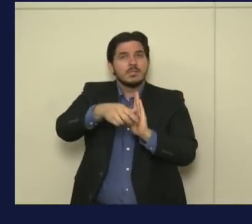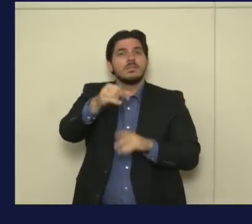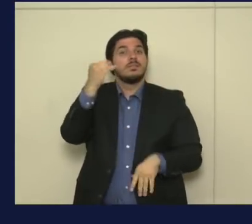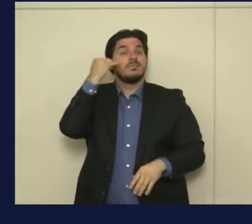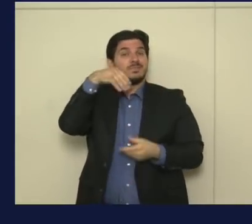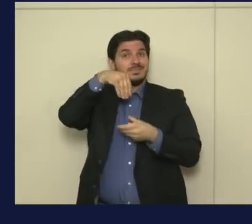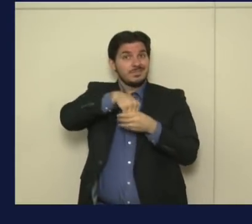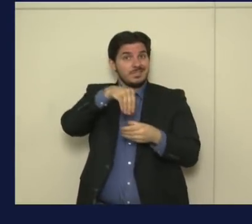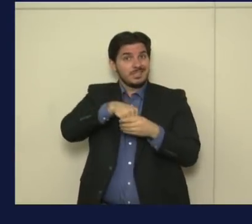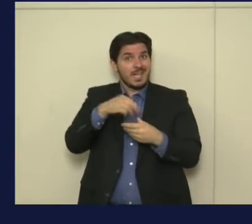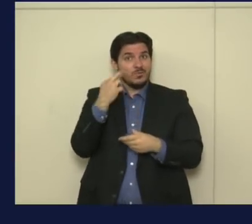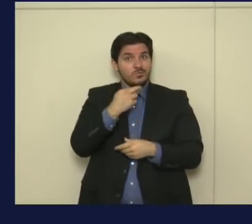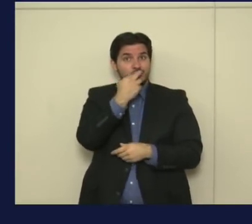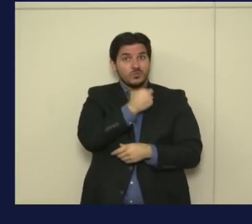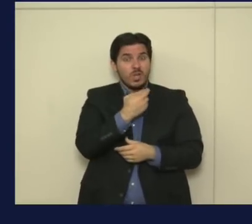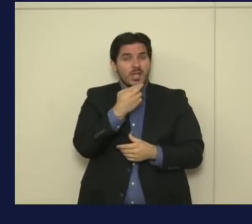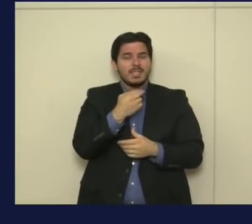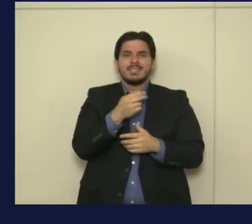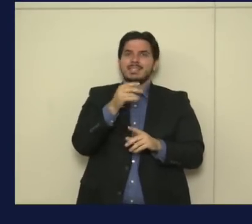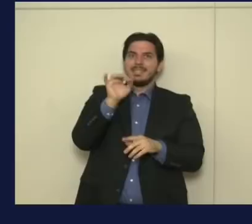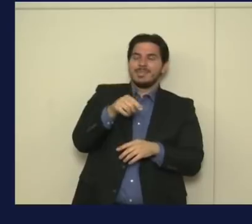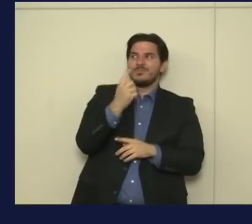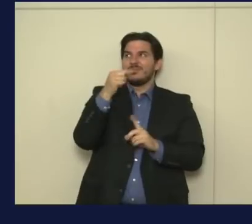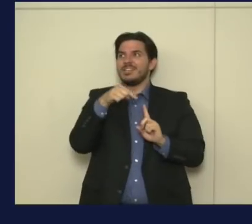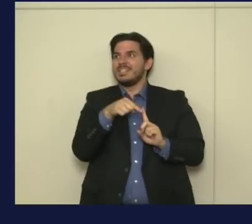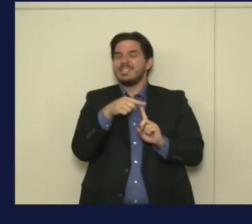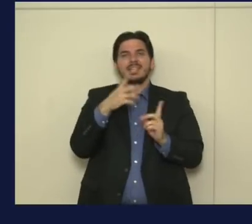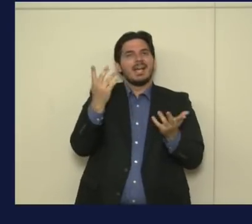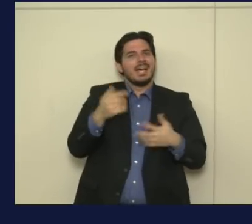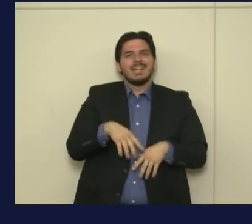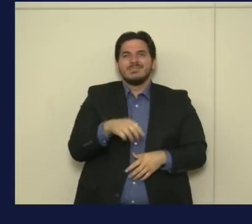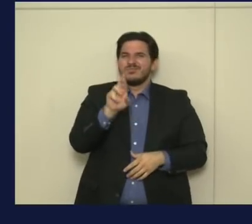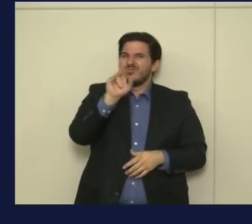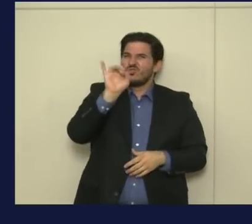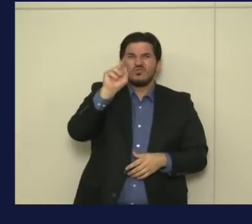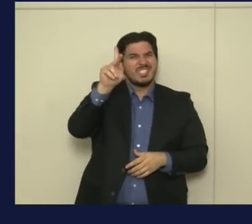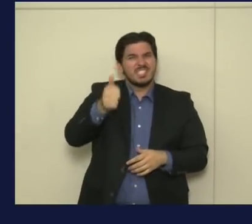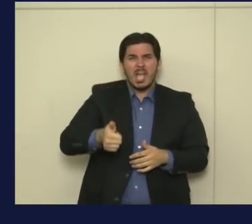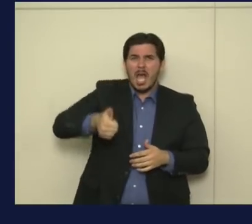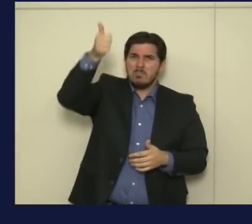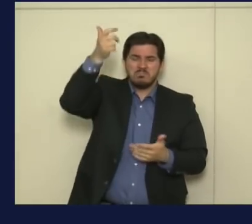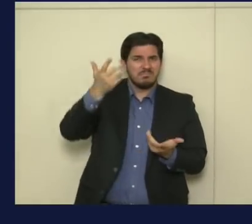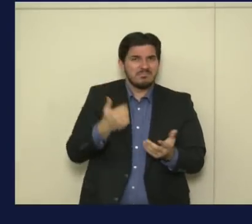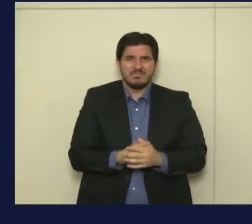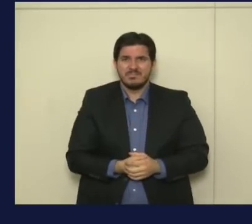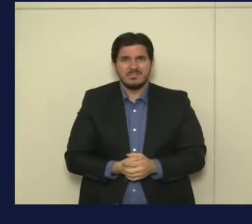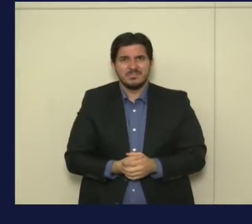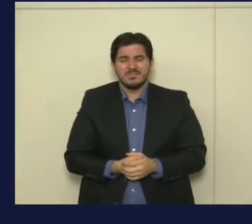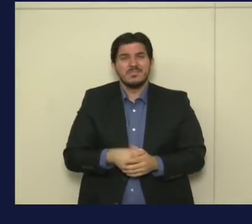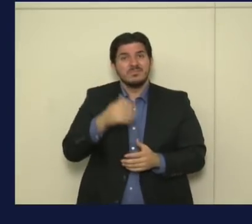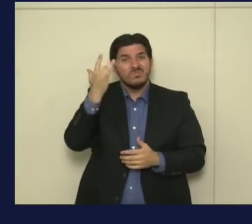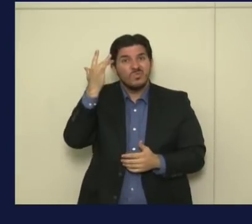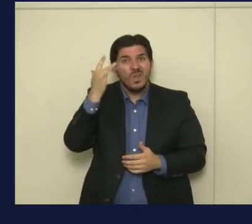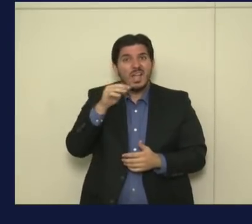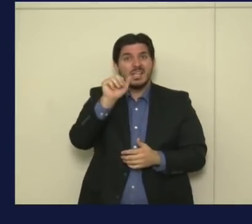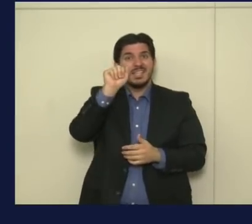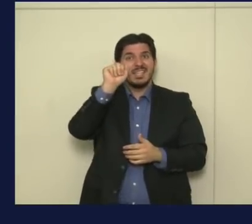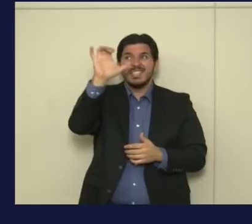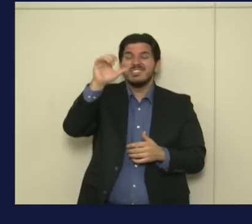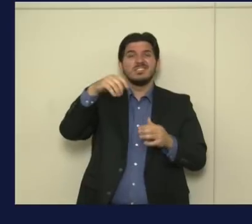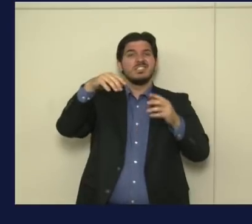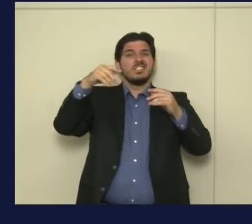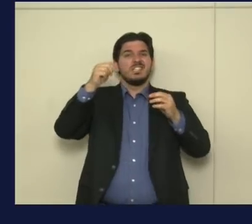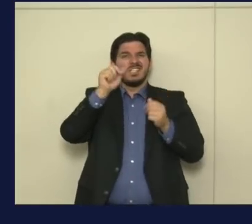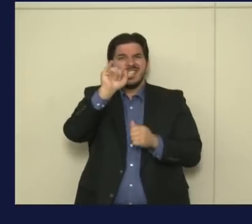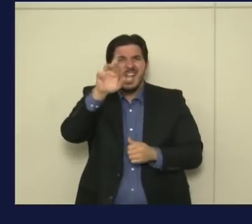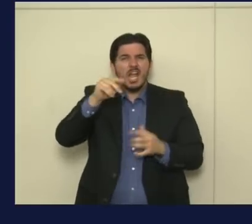restaurants, indoor dining is one of those activities that's just high risk. close ventilation, close contact, you stay a